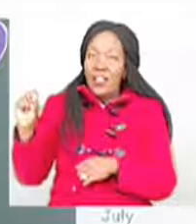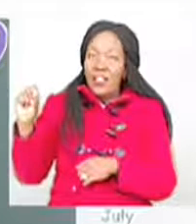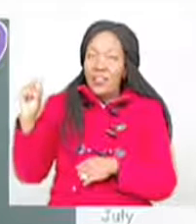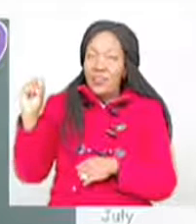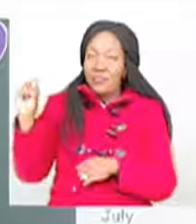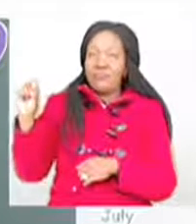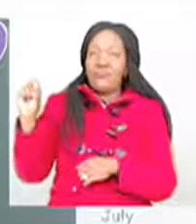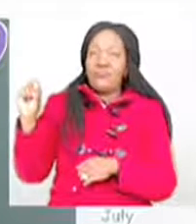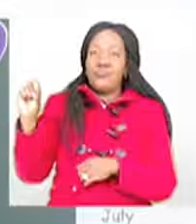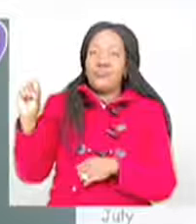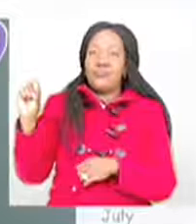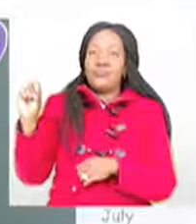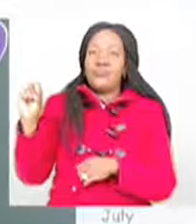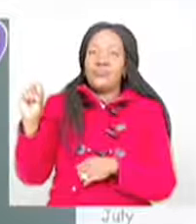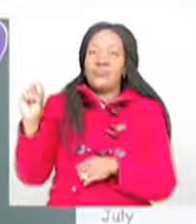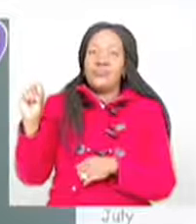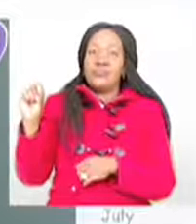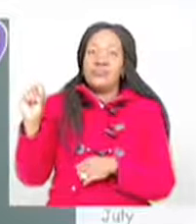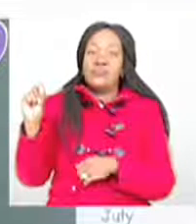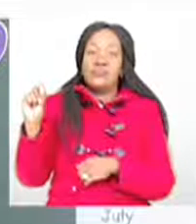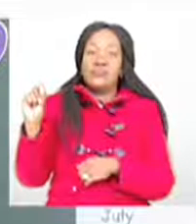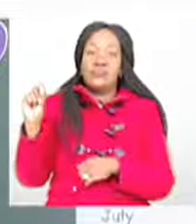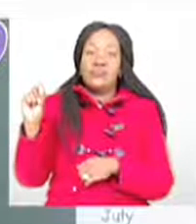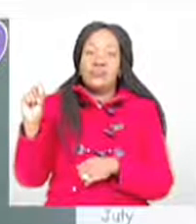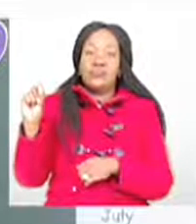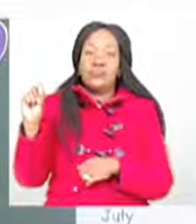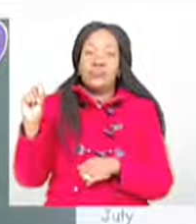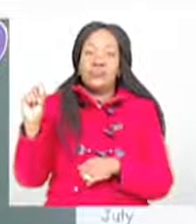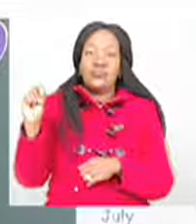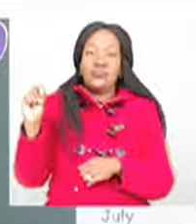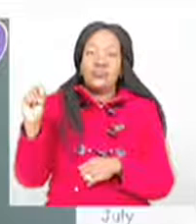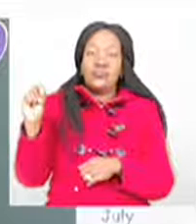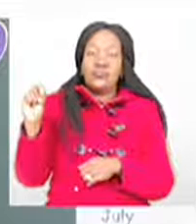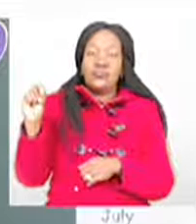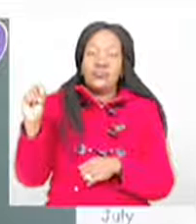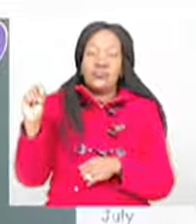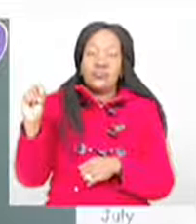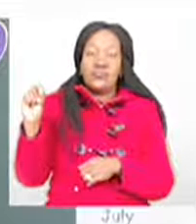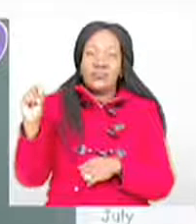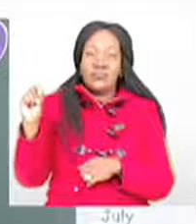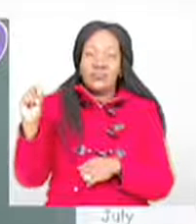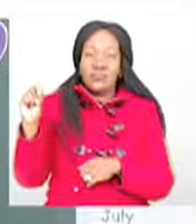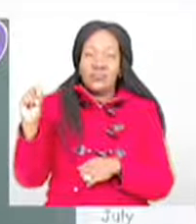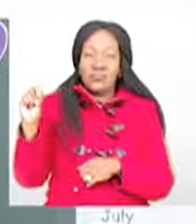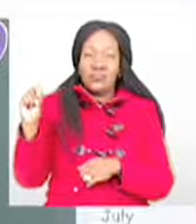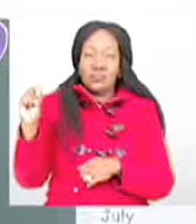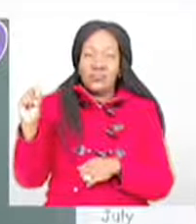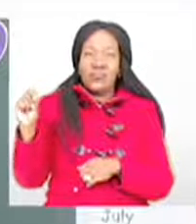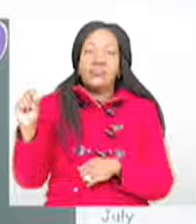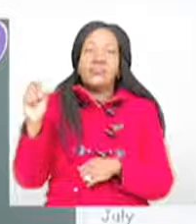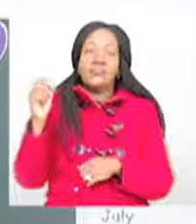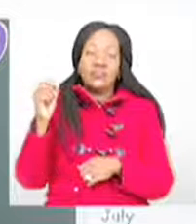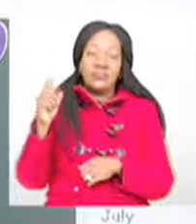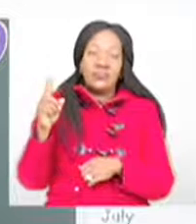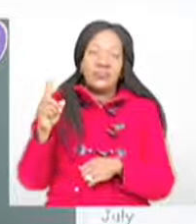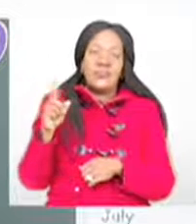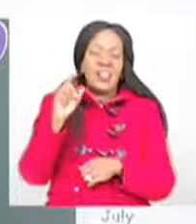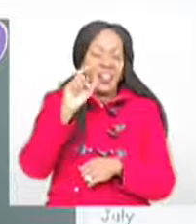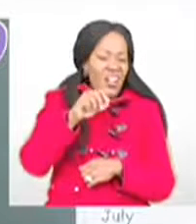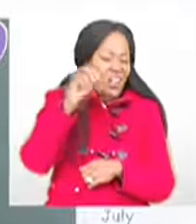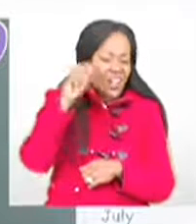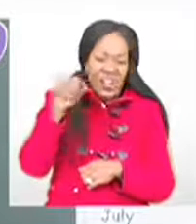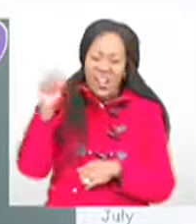down. Do not lift your hand until you reach the end. And